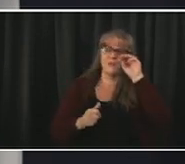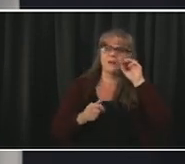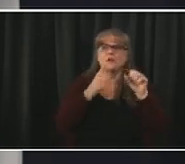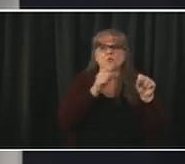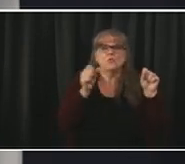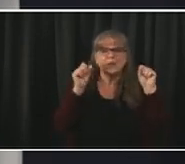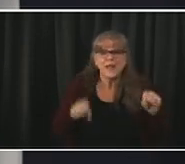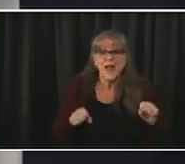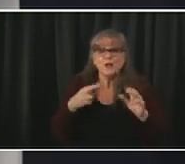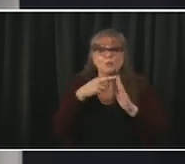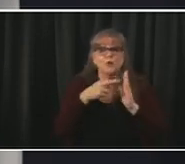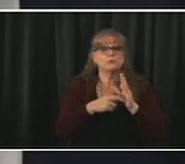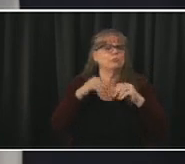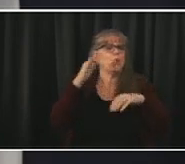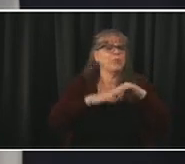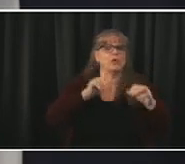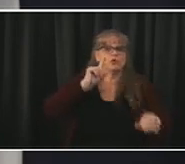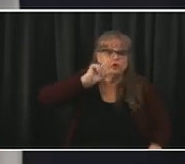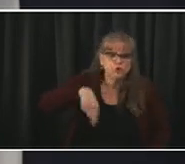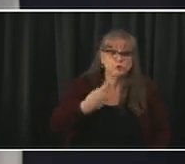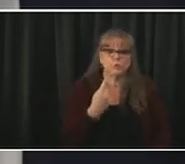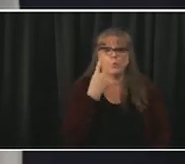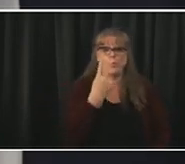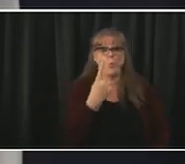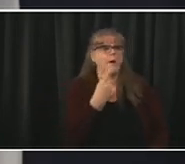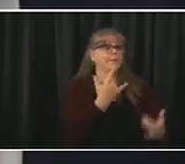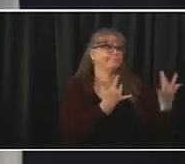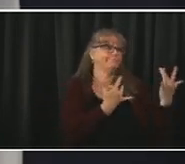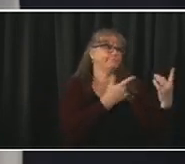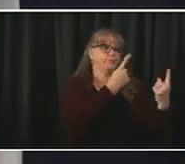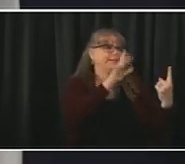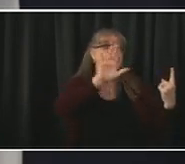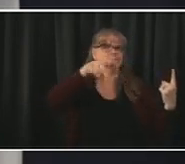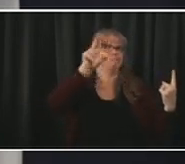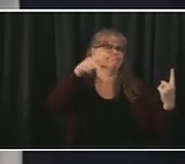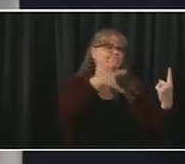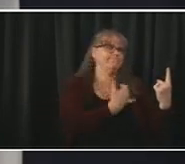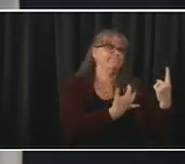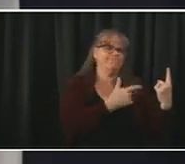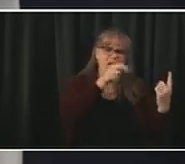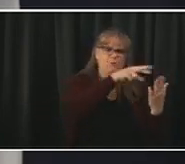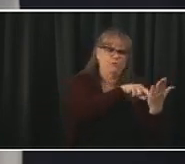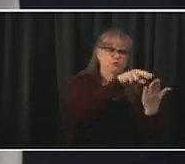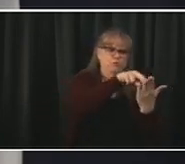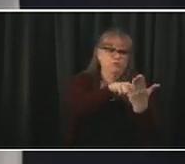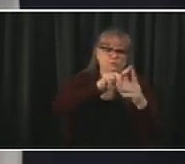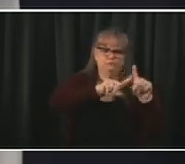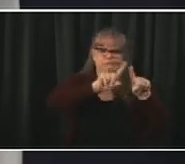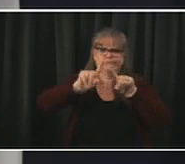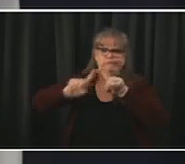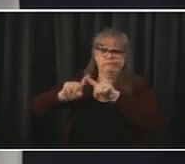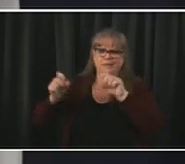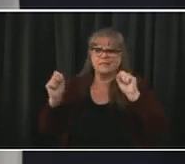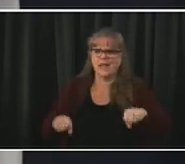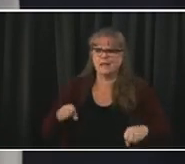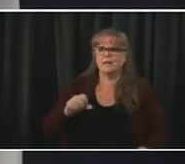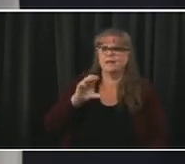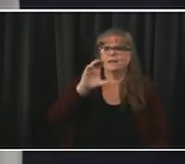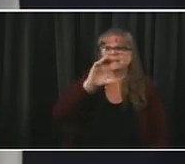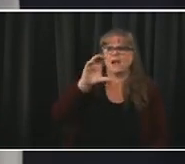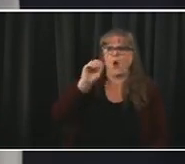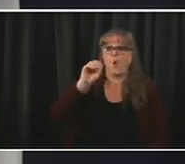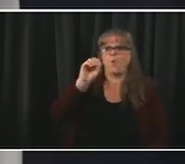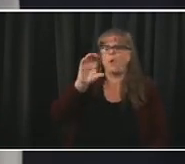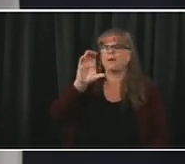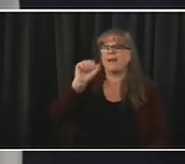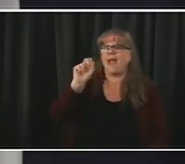to sign up on several lists or to schedule your own appointment at a local pharmacy. And that's what the CO Vax Alerts has. It has all the different opportunities to sign up at